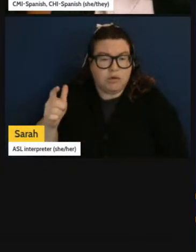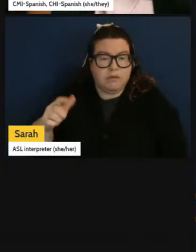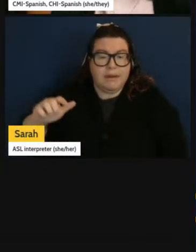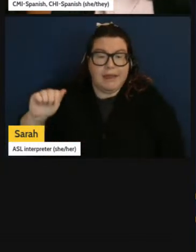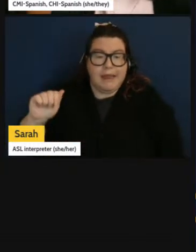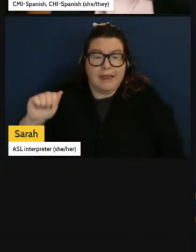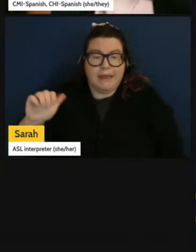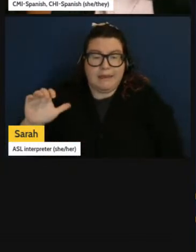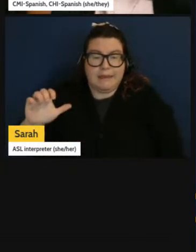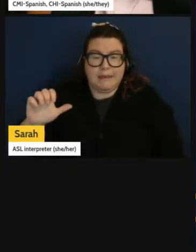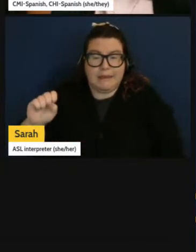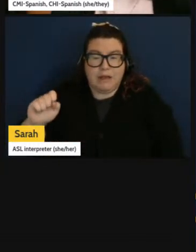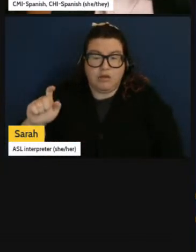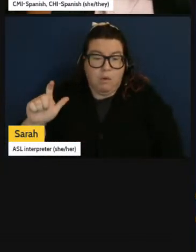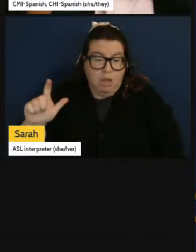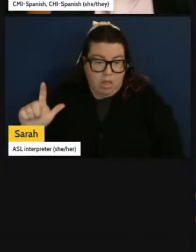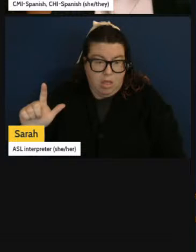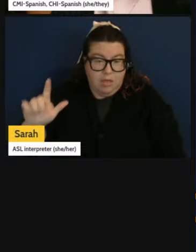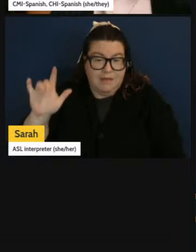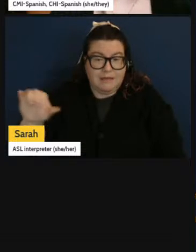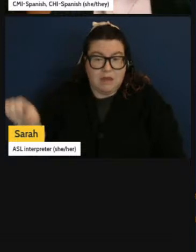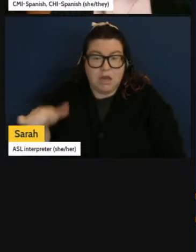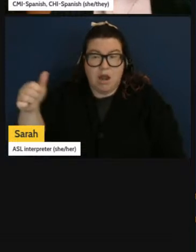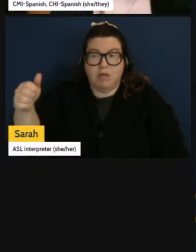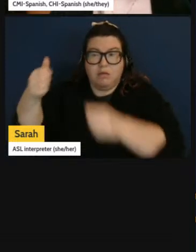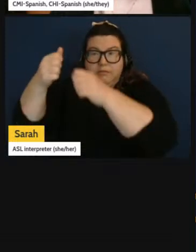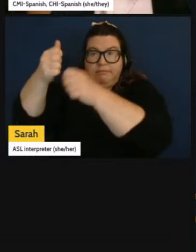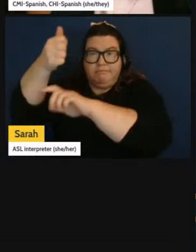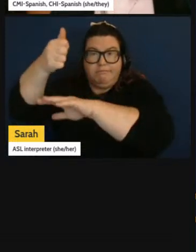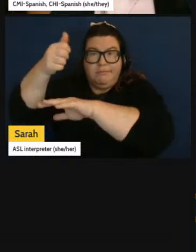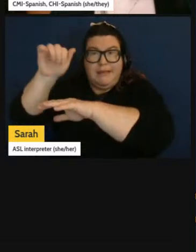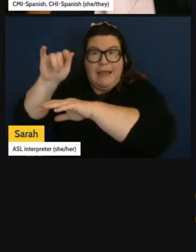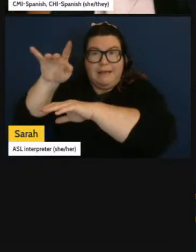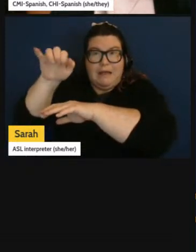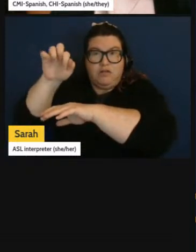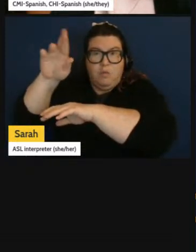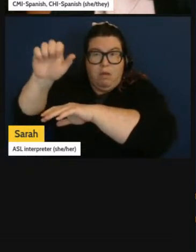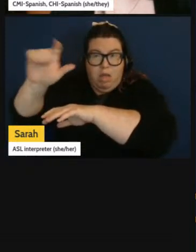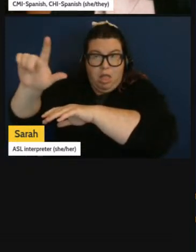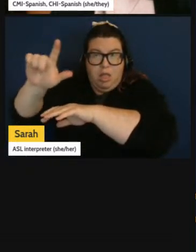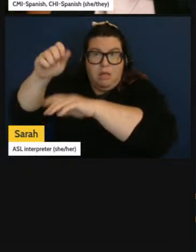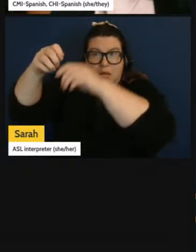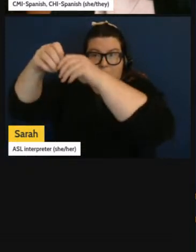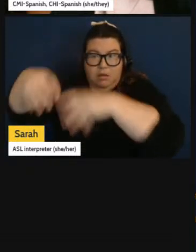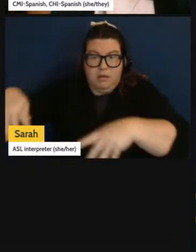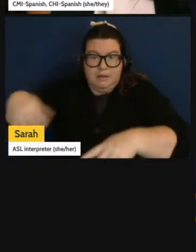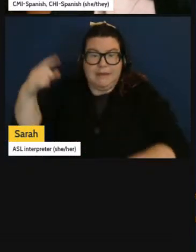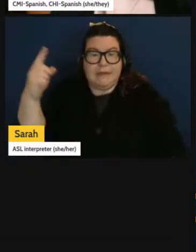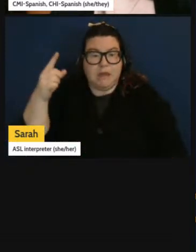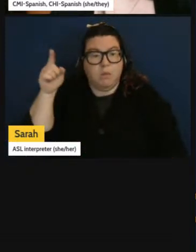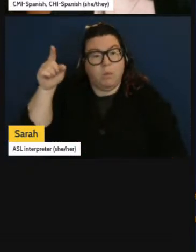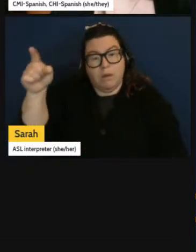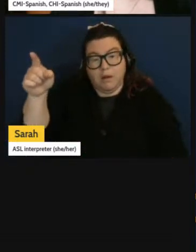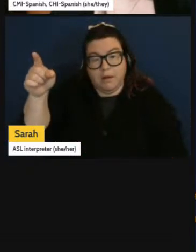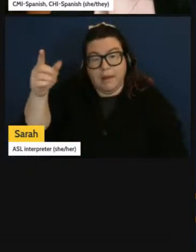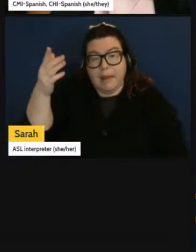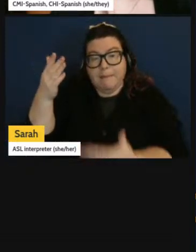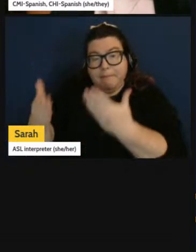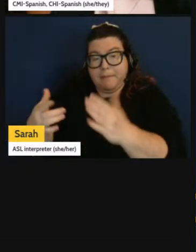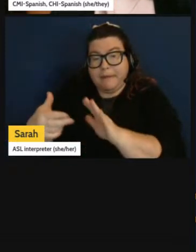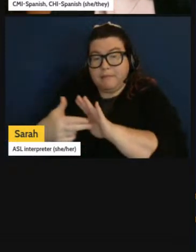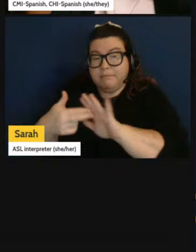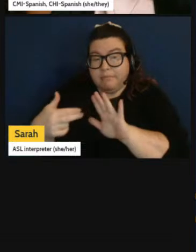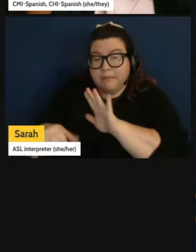Asexual is another umbrella category, depending upon who you talk to. Someone who is asexual may say that they